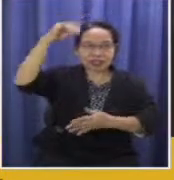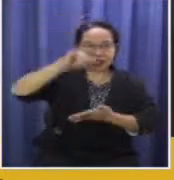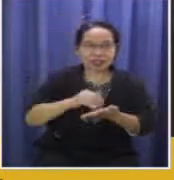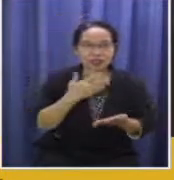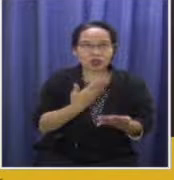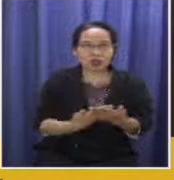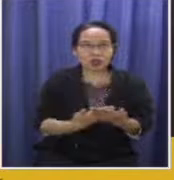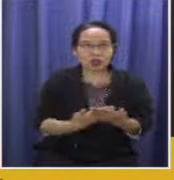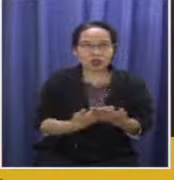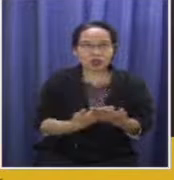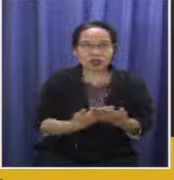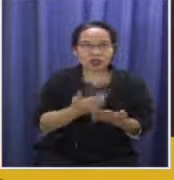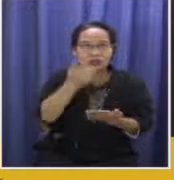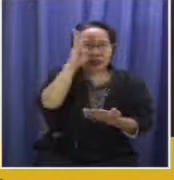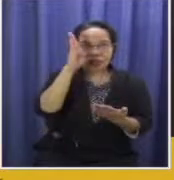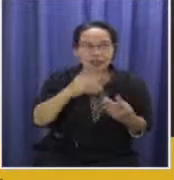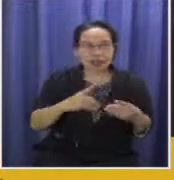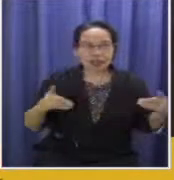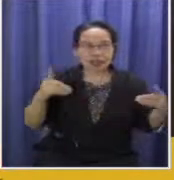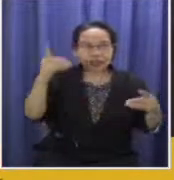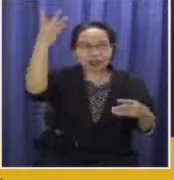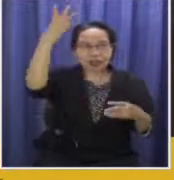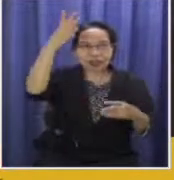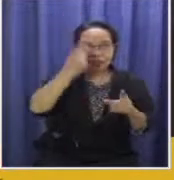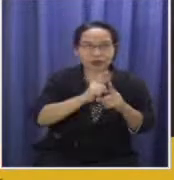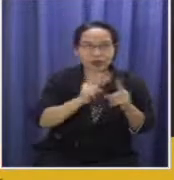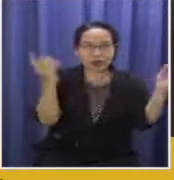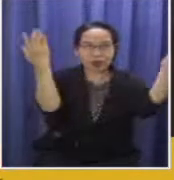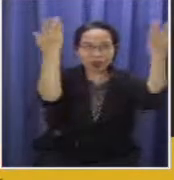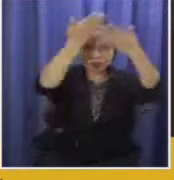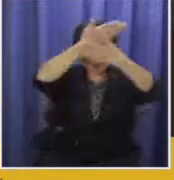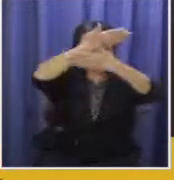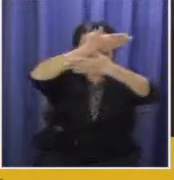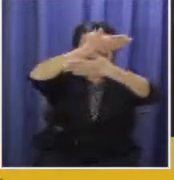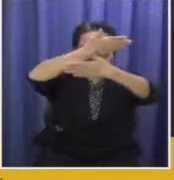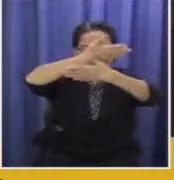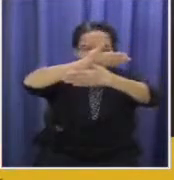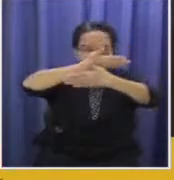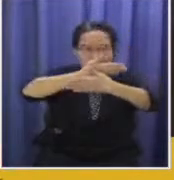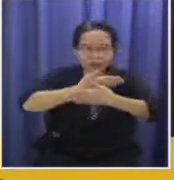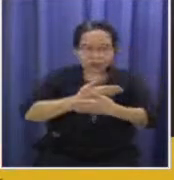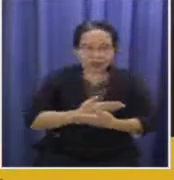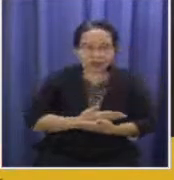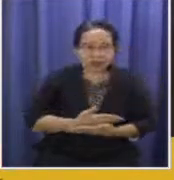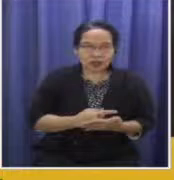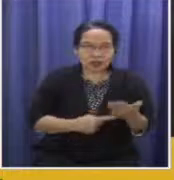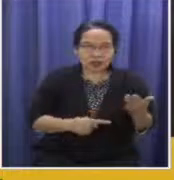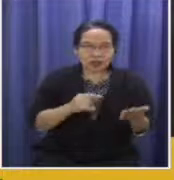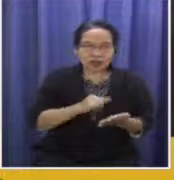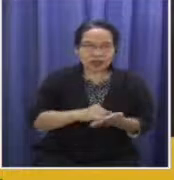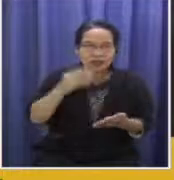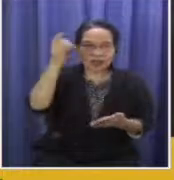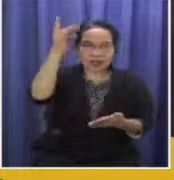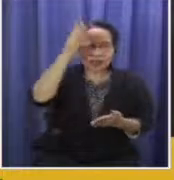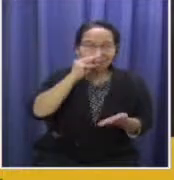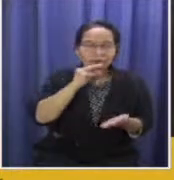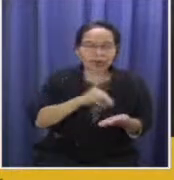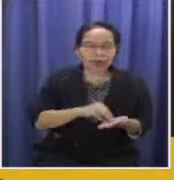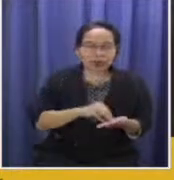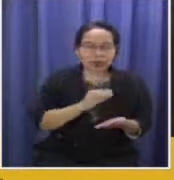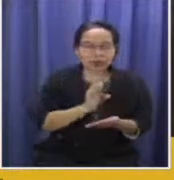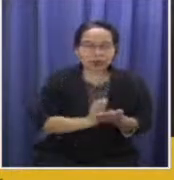good. And God divided the light from the darkness. What is that light mentioned